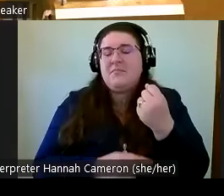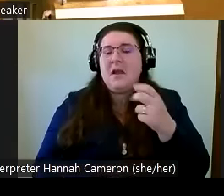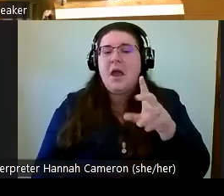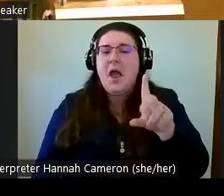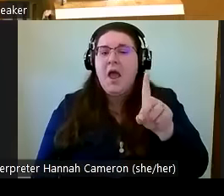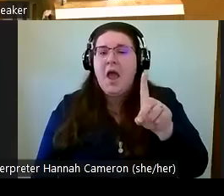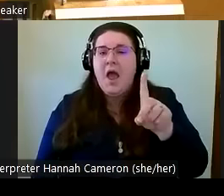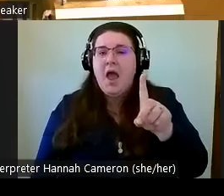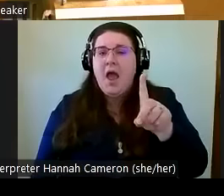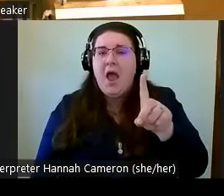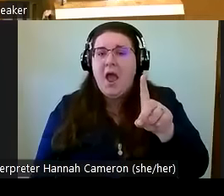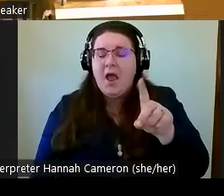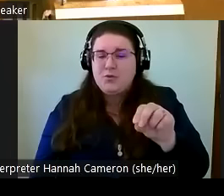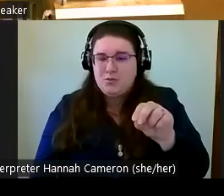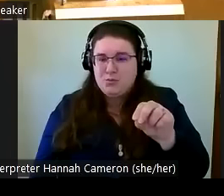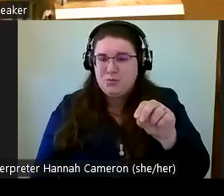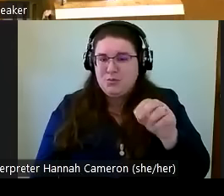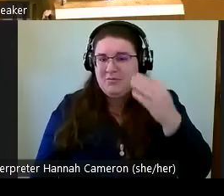some regularity.